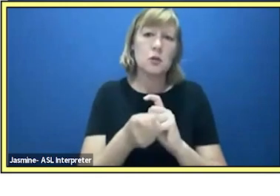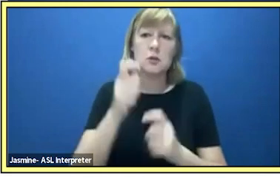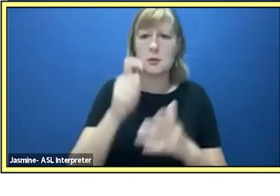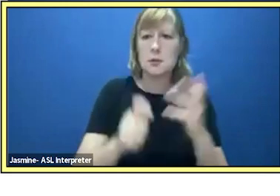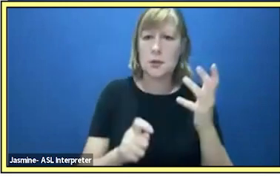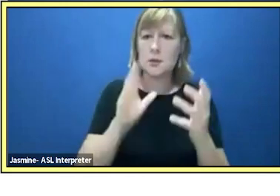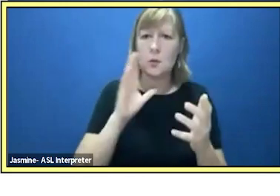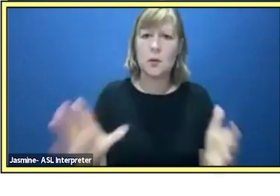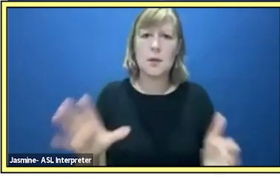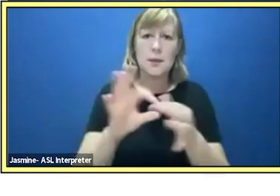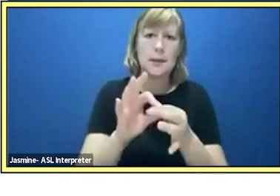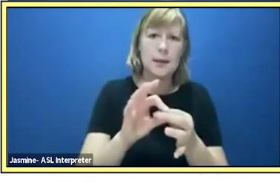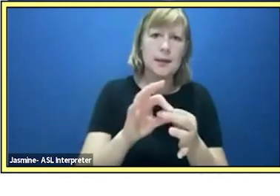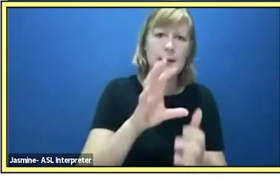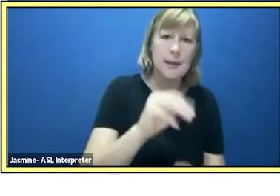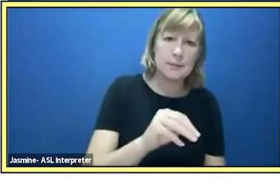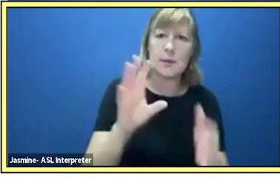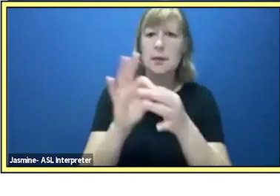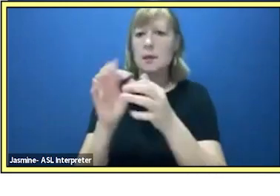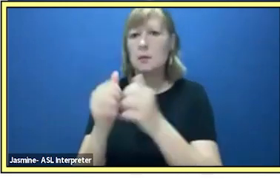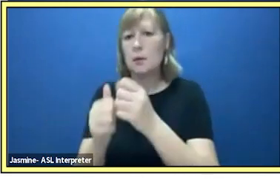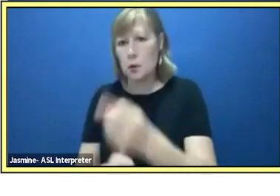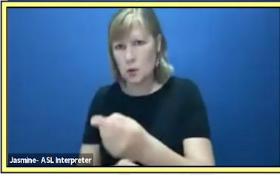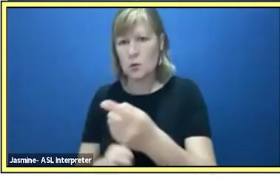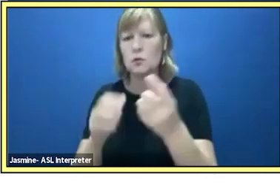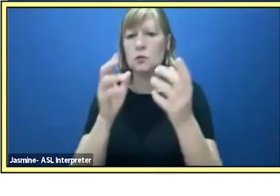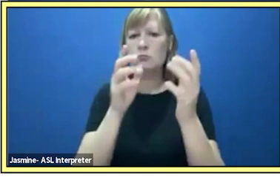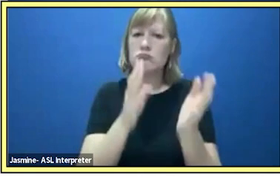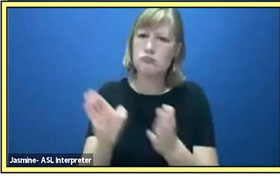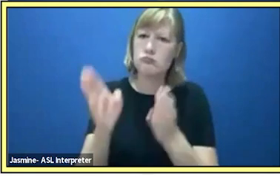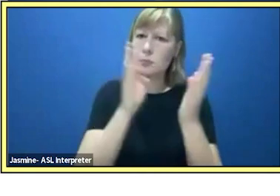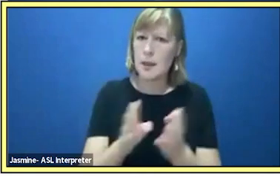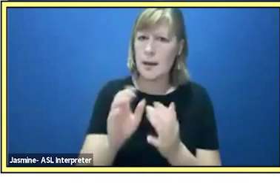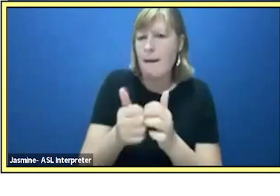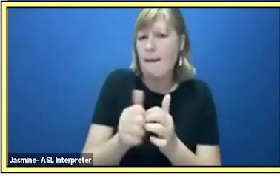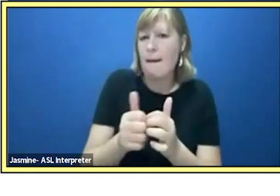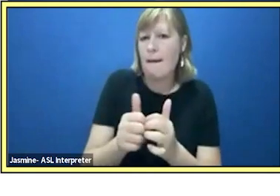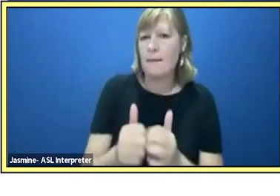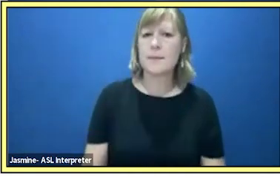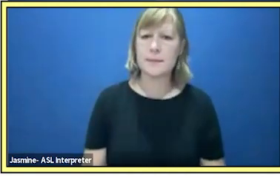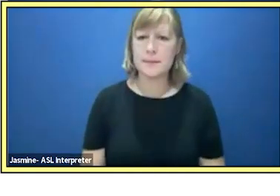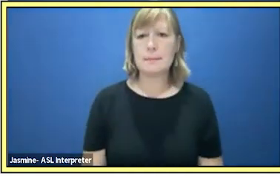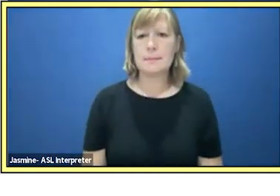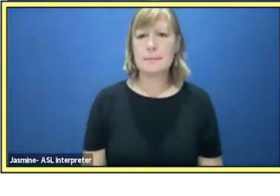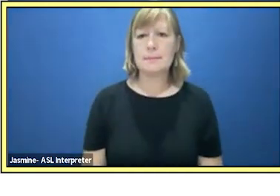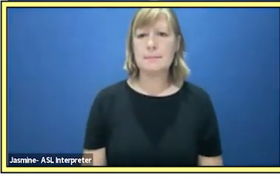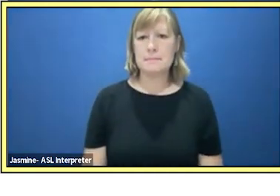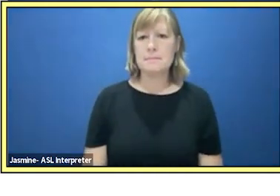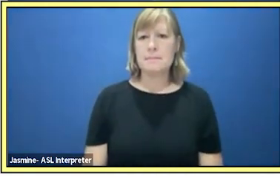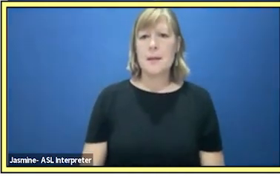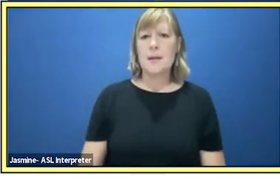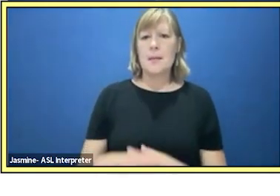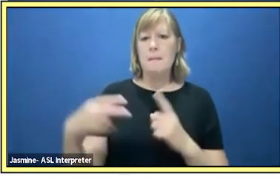changes needed, connect with you and the case manager and coordinate to make sure that that happens. So